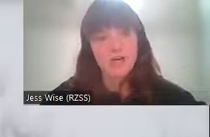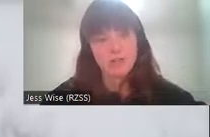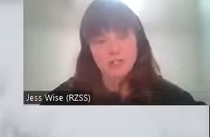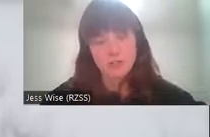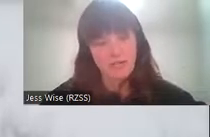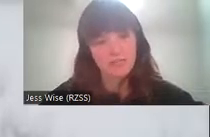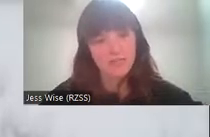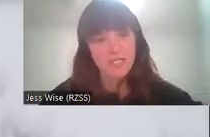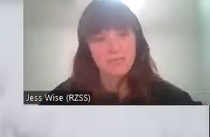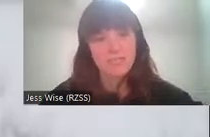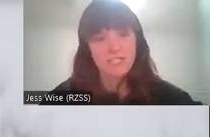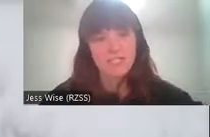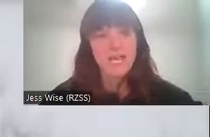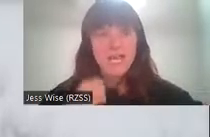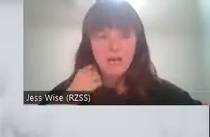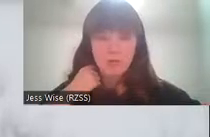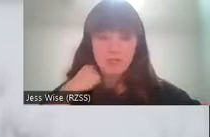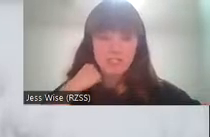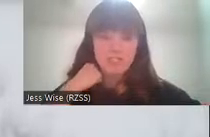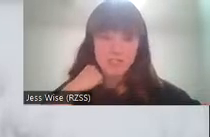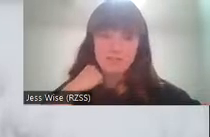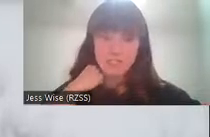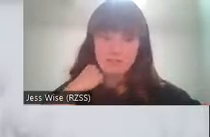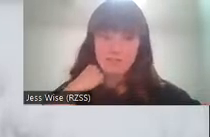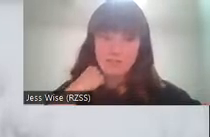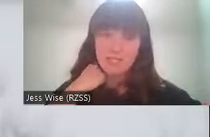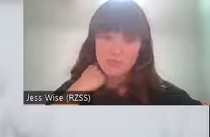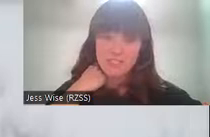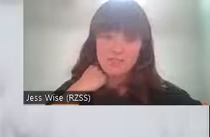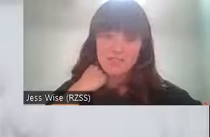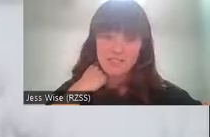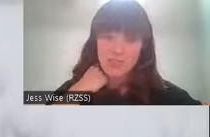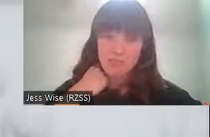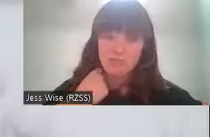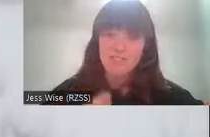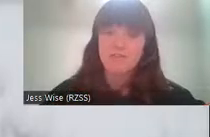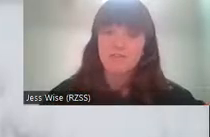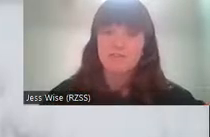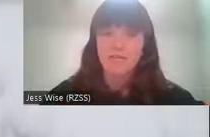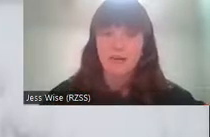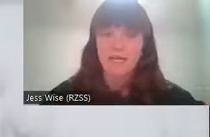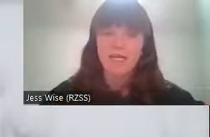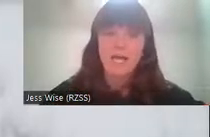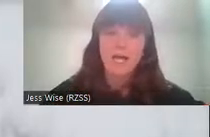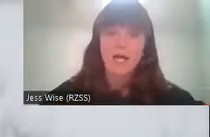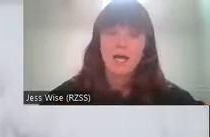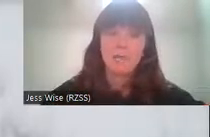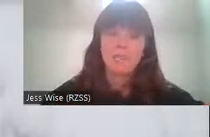tweak our original plan for engagement volunteers, and we've already discovered that it's been a really positive addition, and we've received good